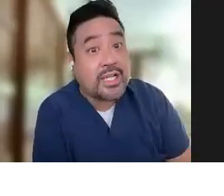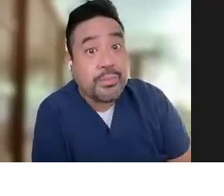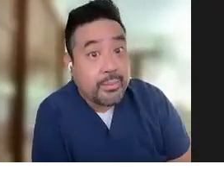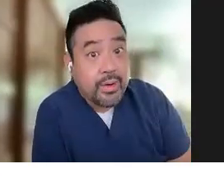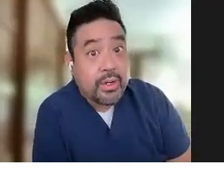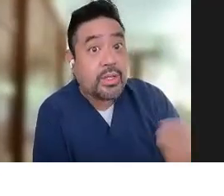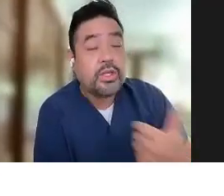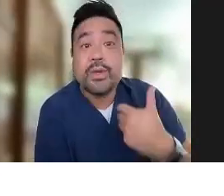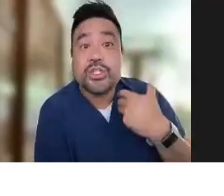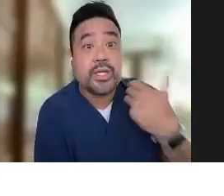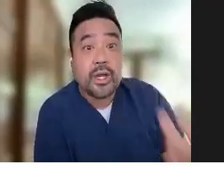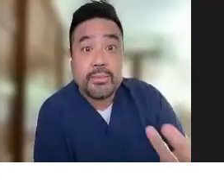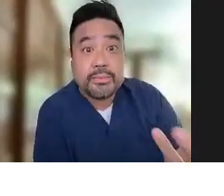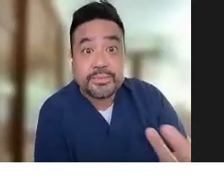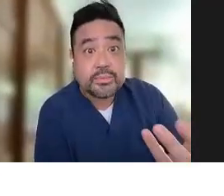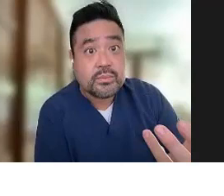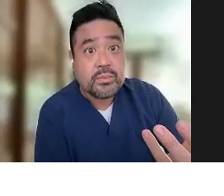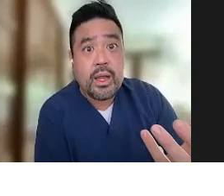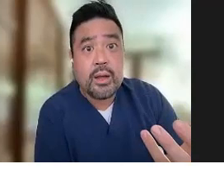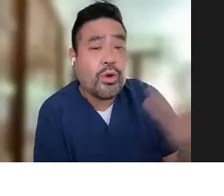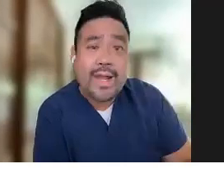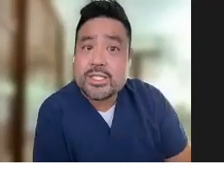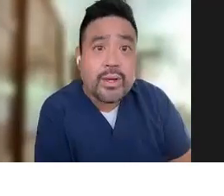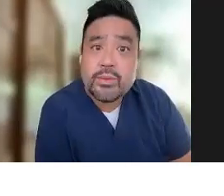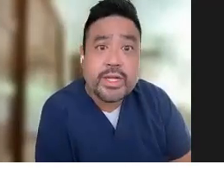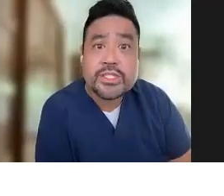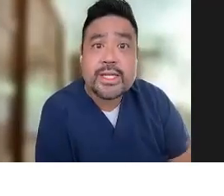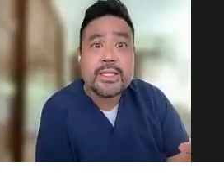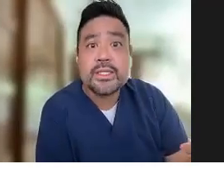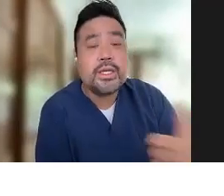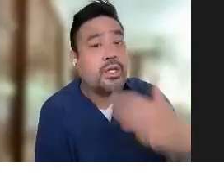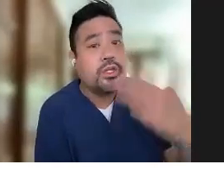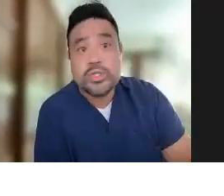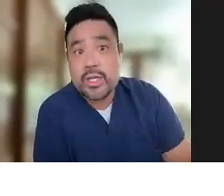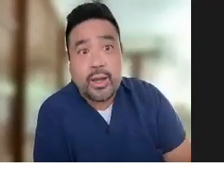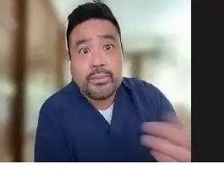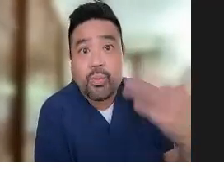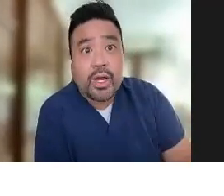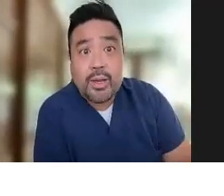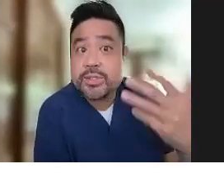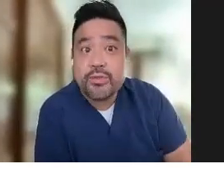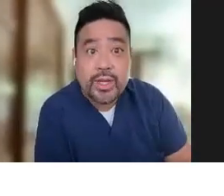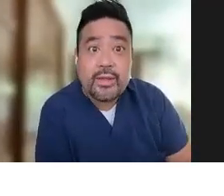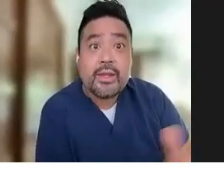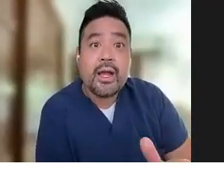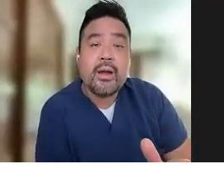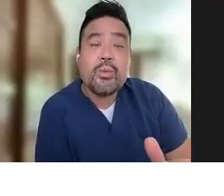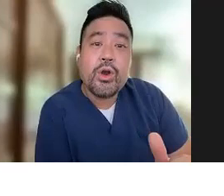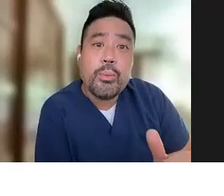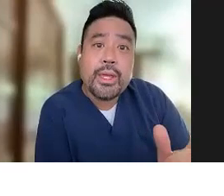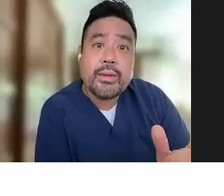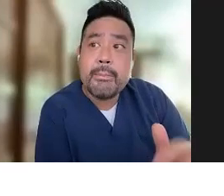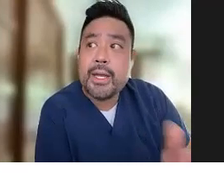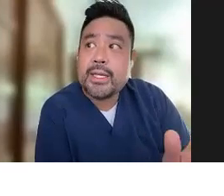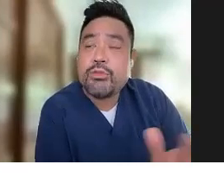to be a Kaiser member. You can just come. We don't ask about immigration status. You just come, you walk up, it's free. We